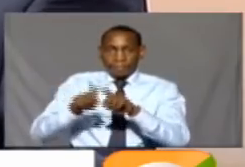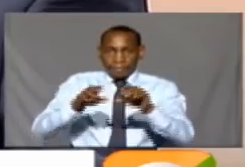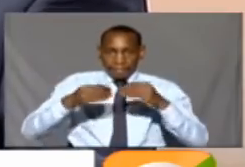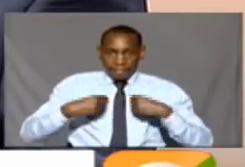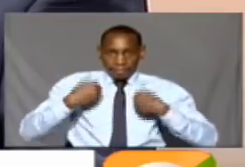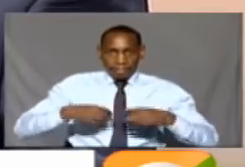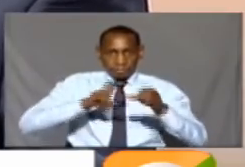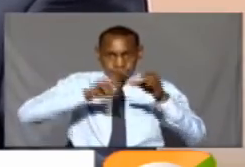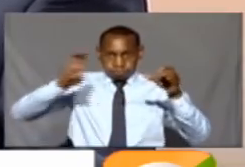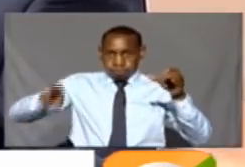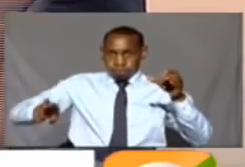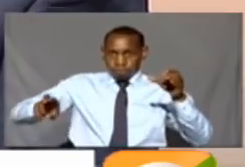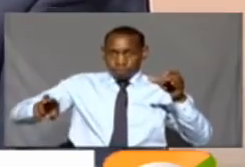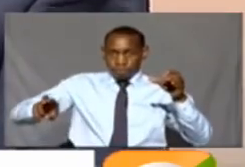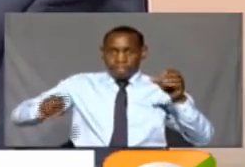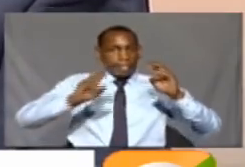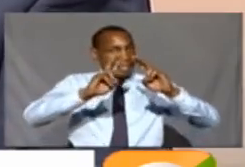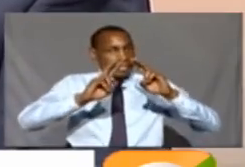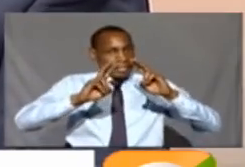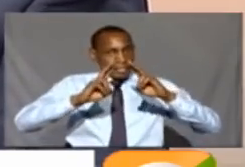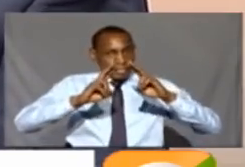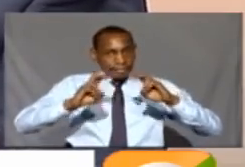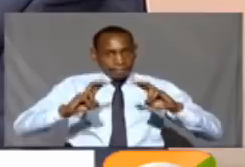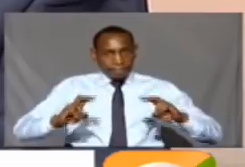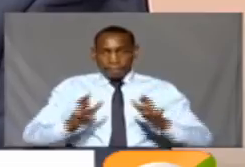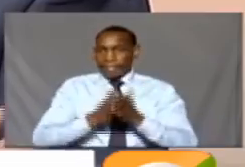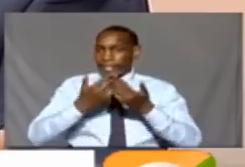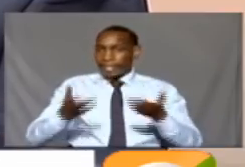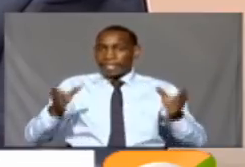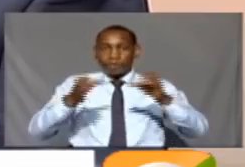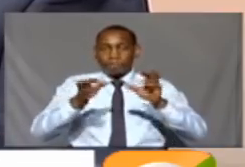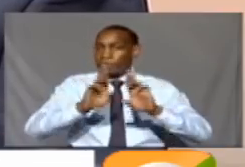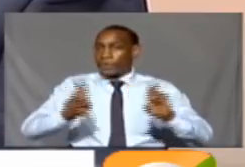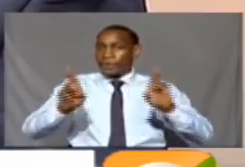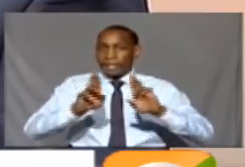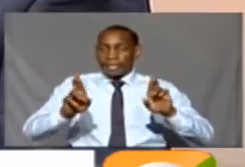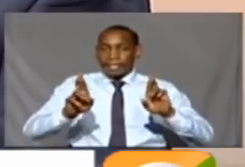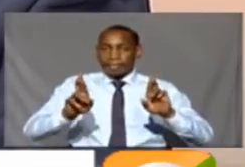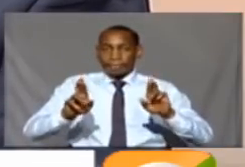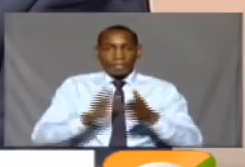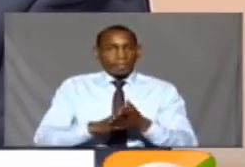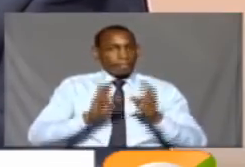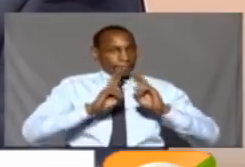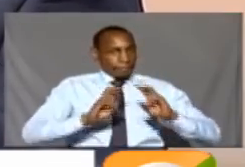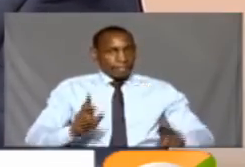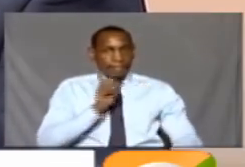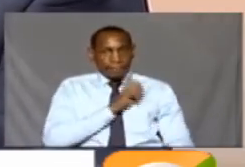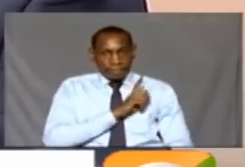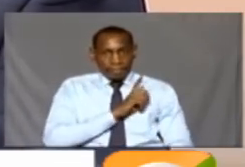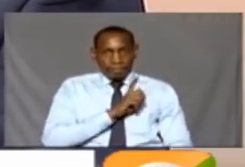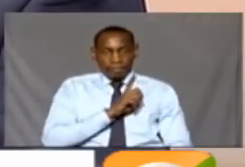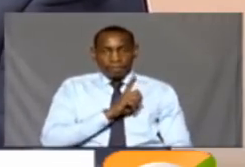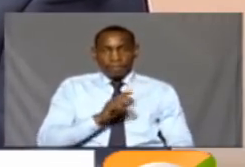step aside, investigate me with every agency available. Mm. They investigated with